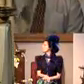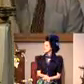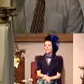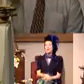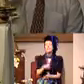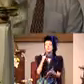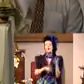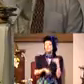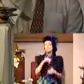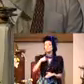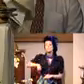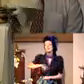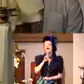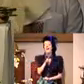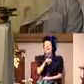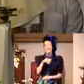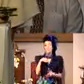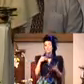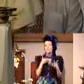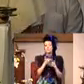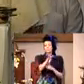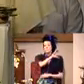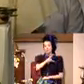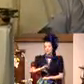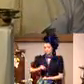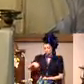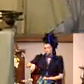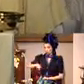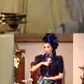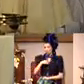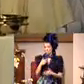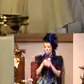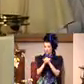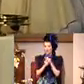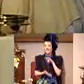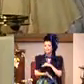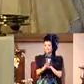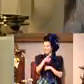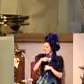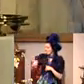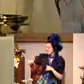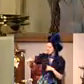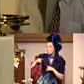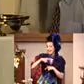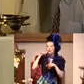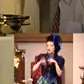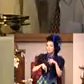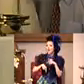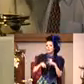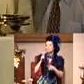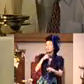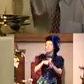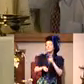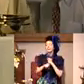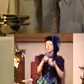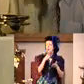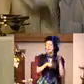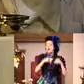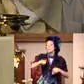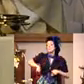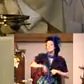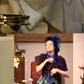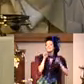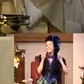Christ. They could not. So this prayer this morning is about what they could not and what we can do and who we are